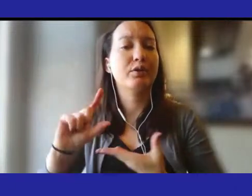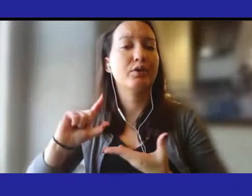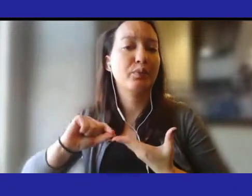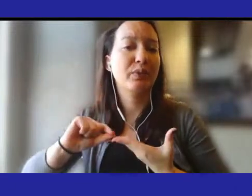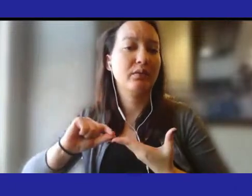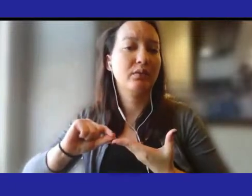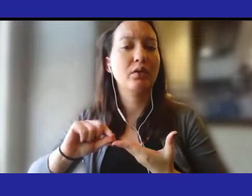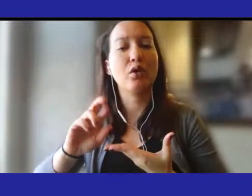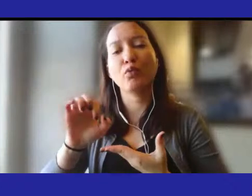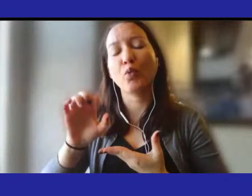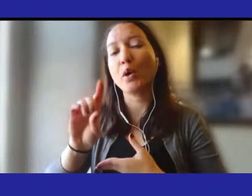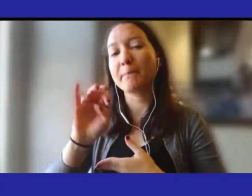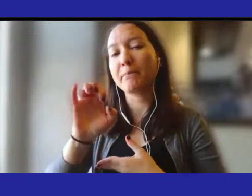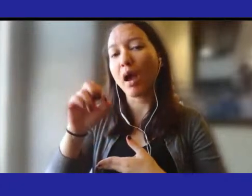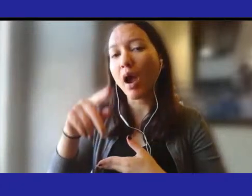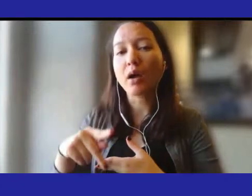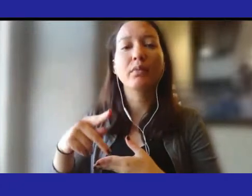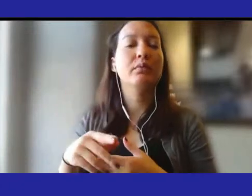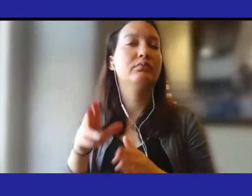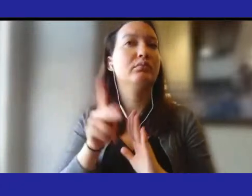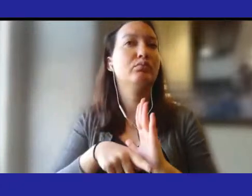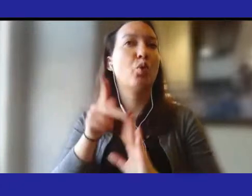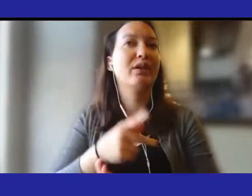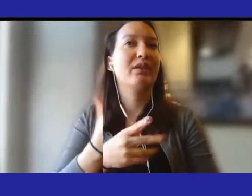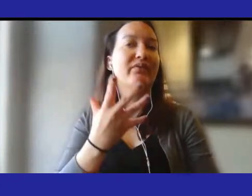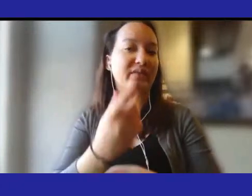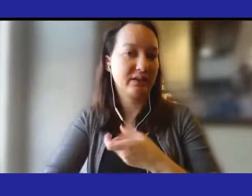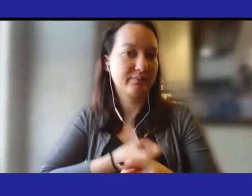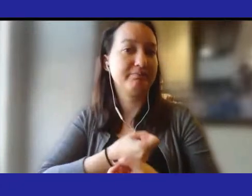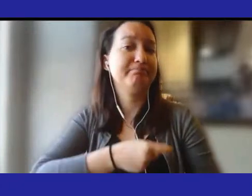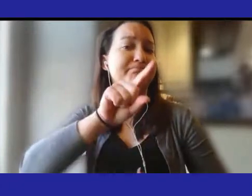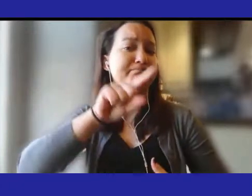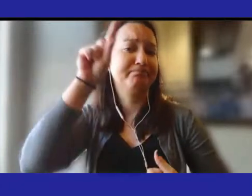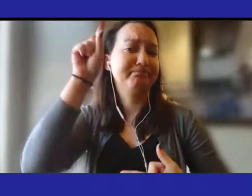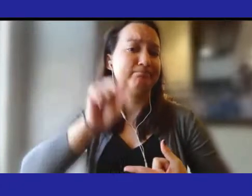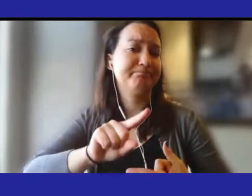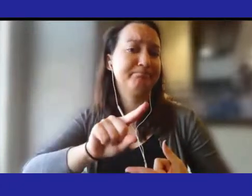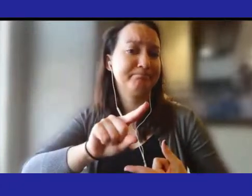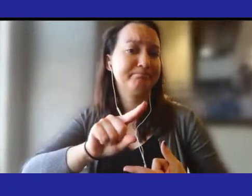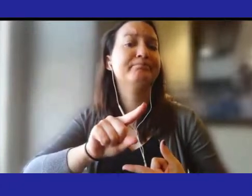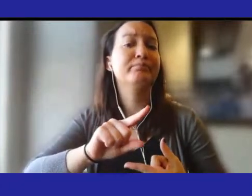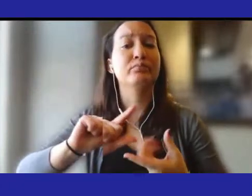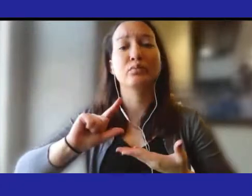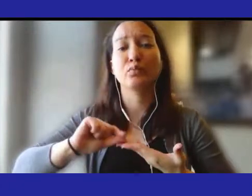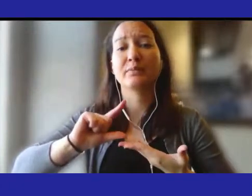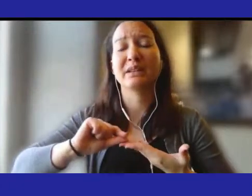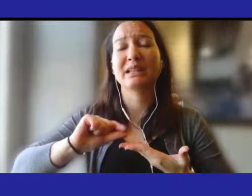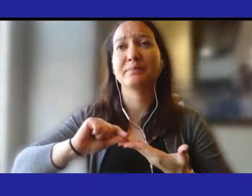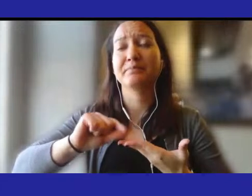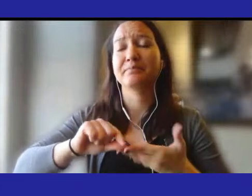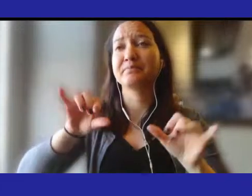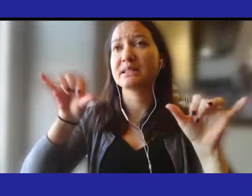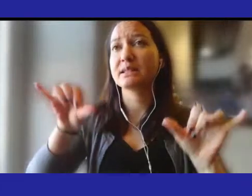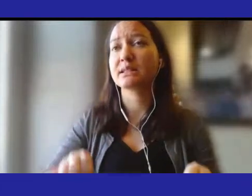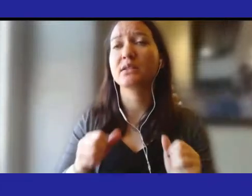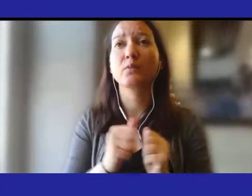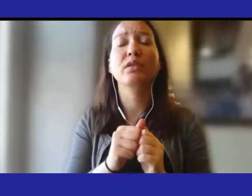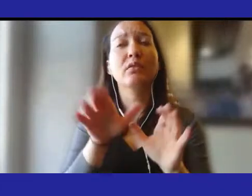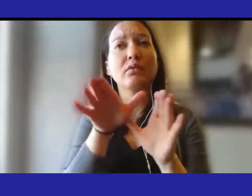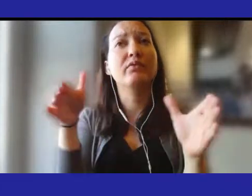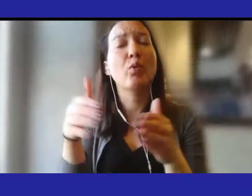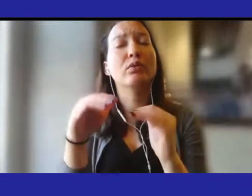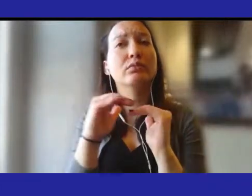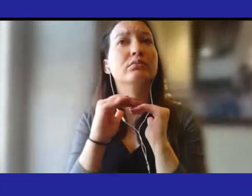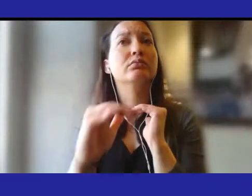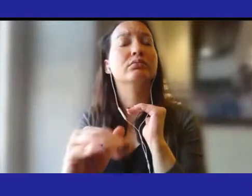a program for a 5-year reduction of printing across our system with a focus on